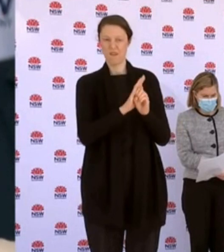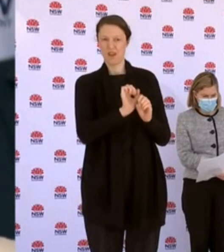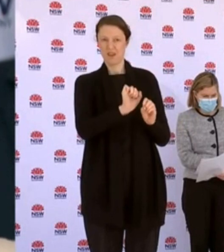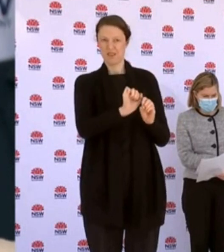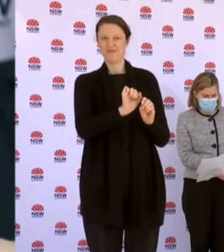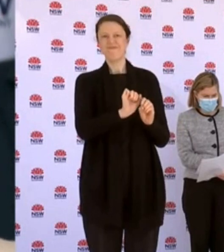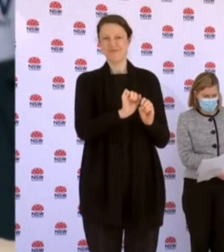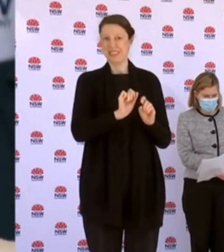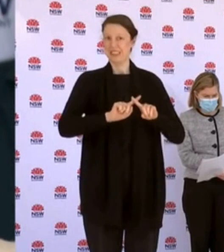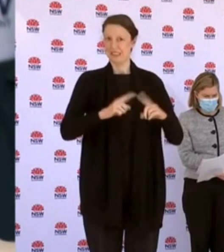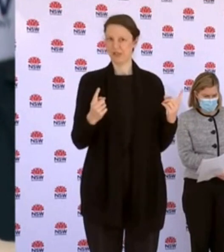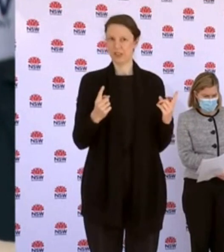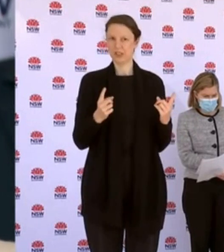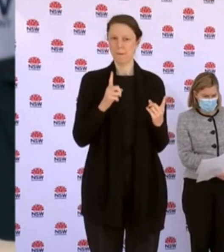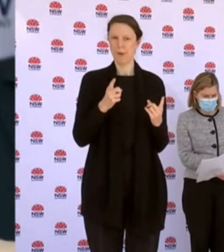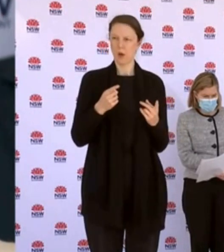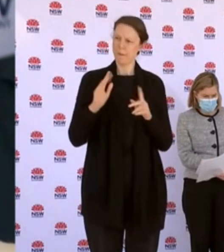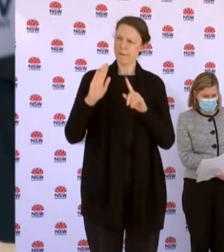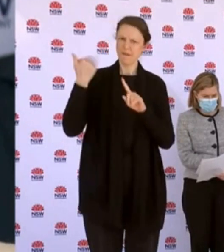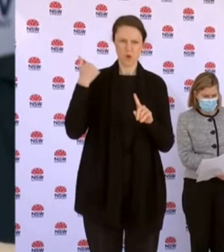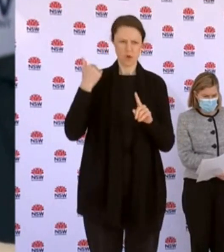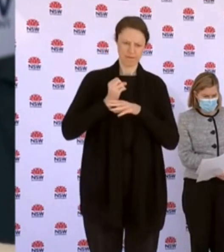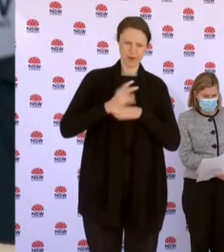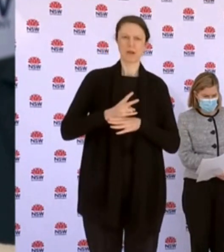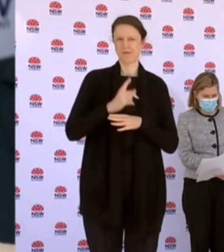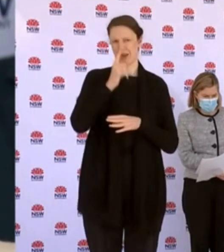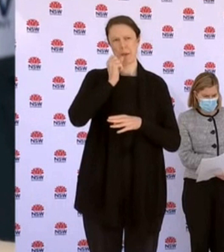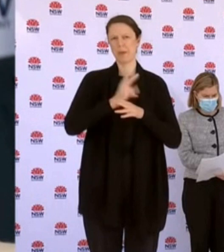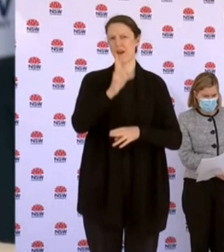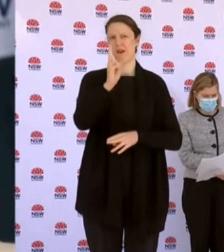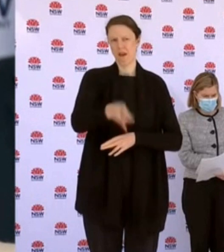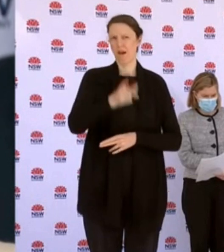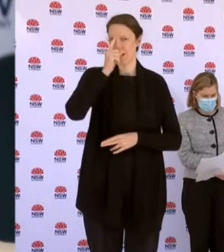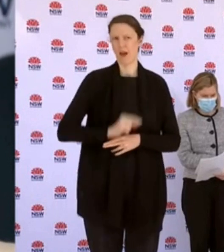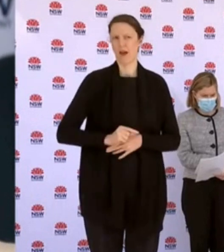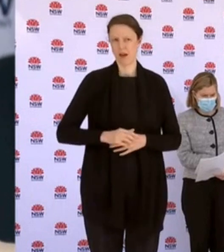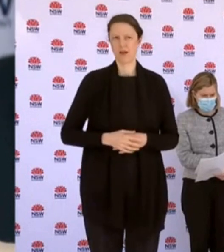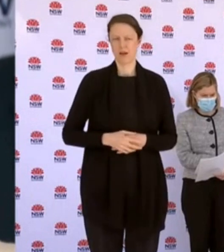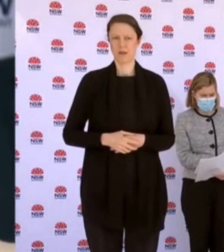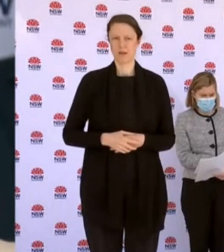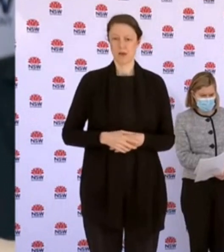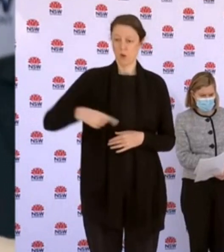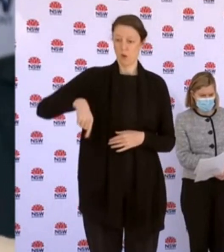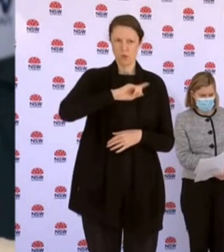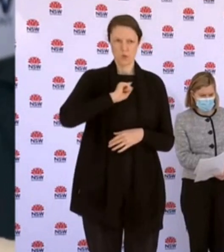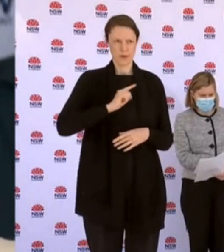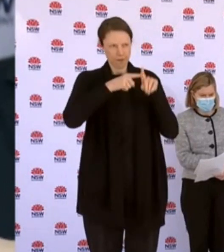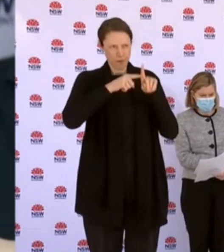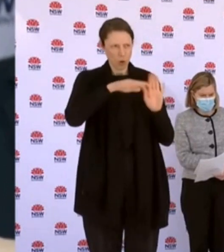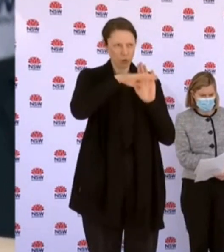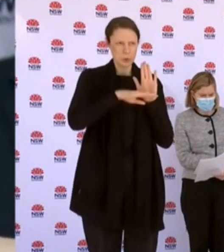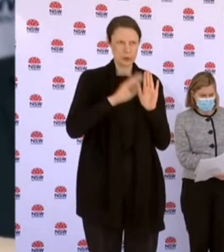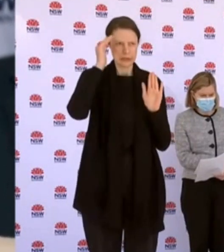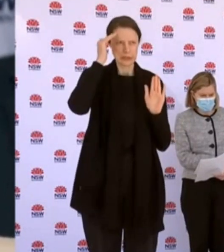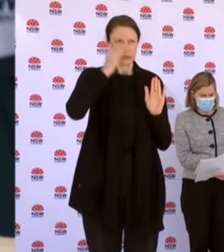again. So please know that our collective effort is having an impact, but we need to make sure that we do not let our guard